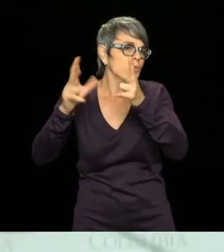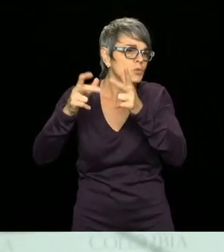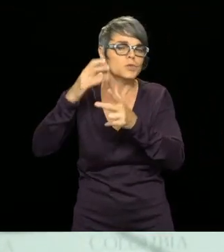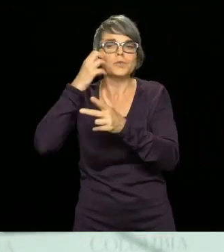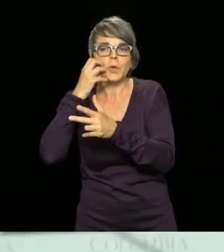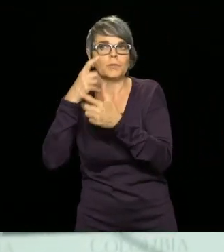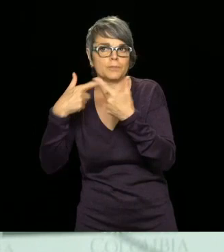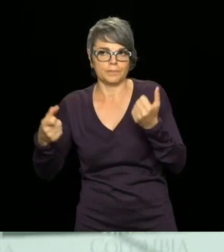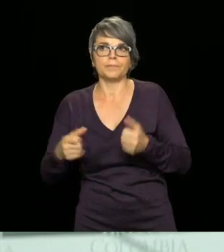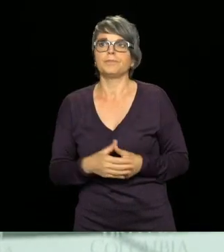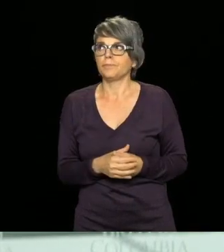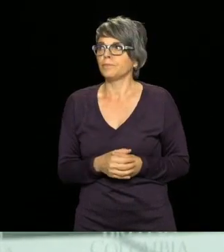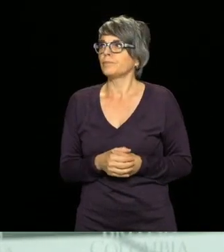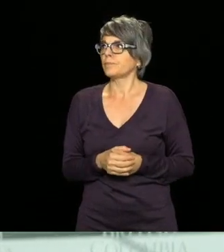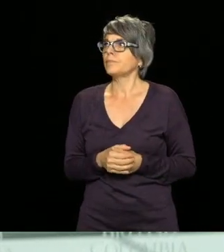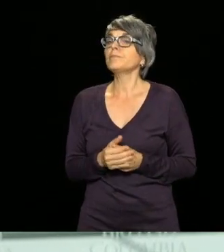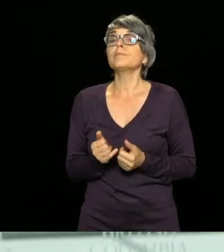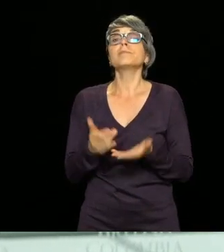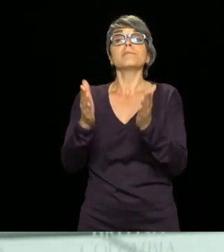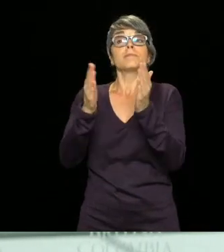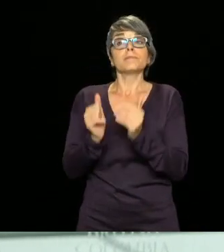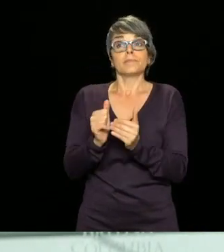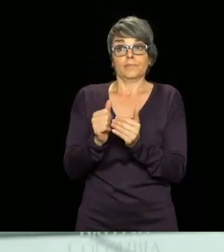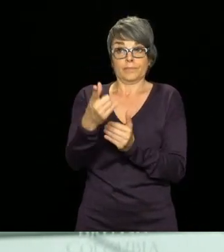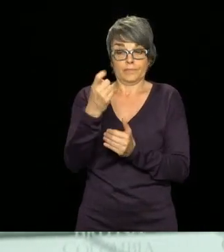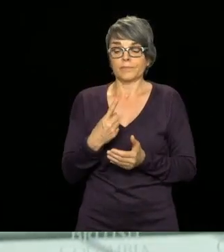Next question is from Sandy Hall, CFAX